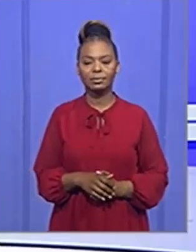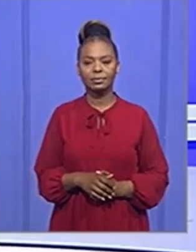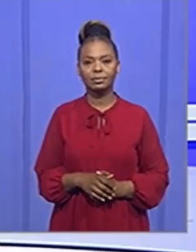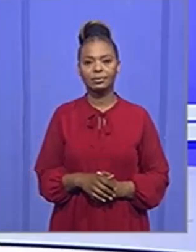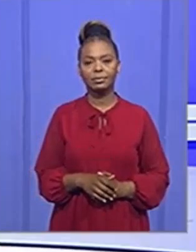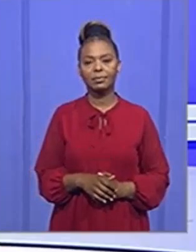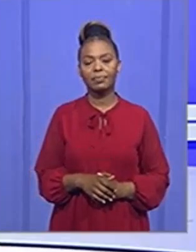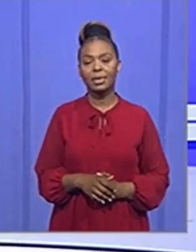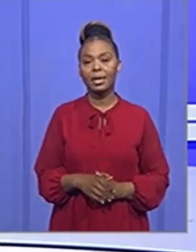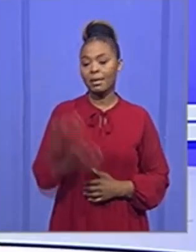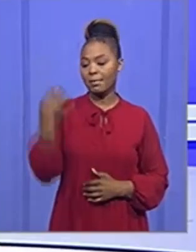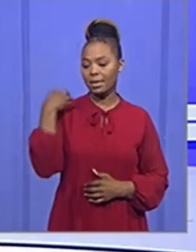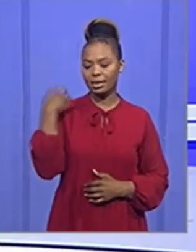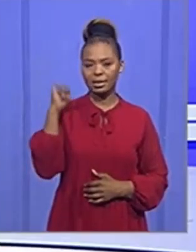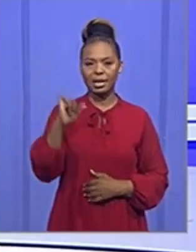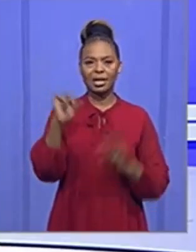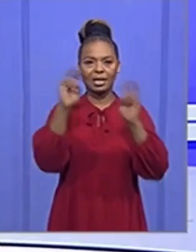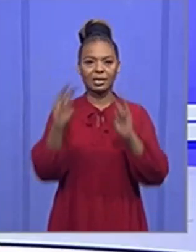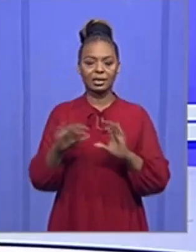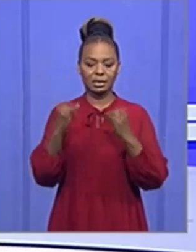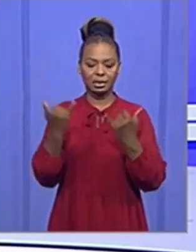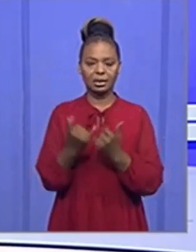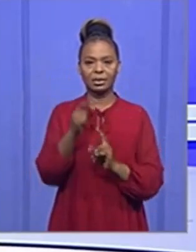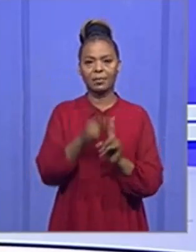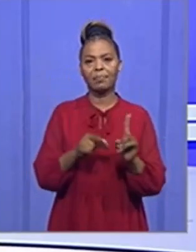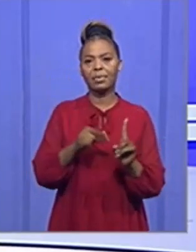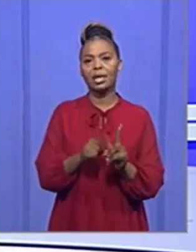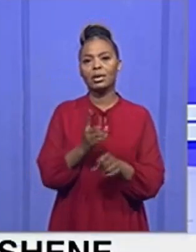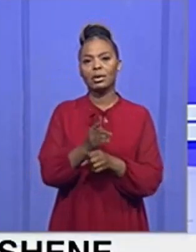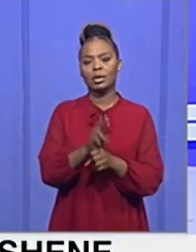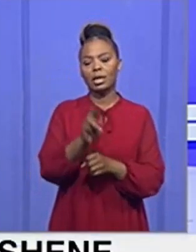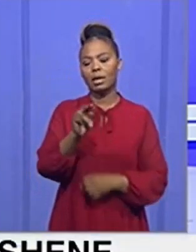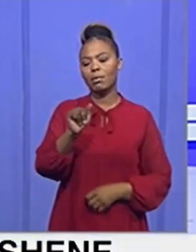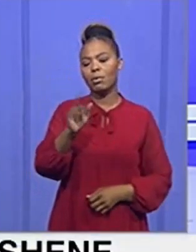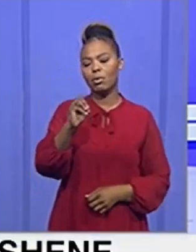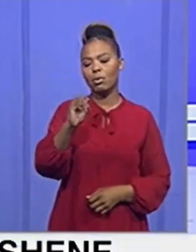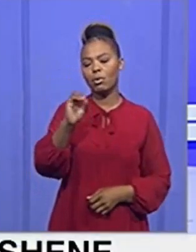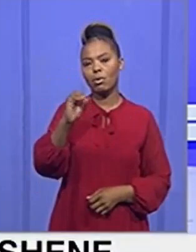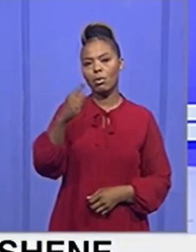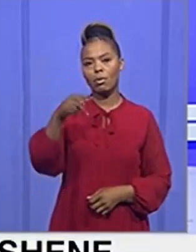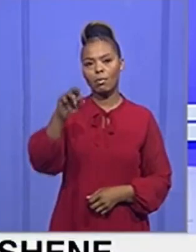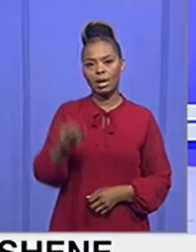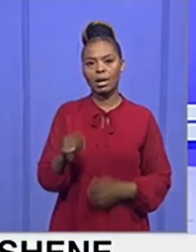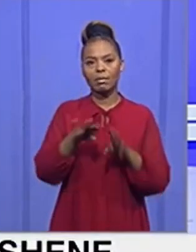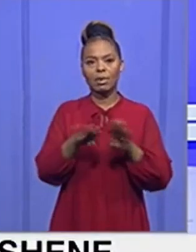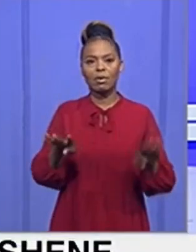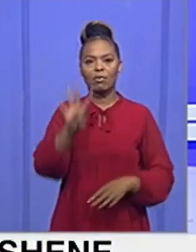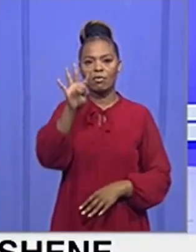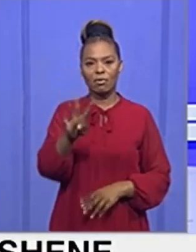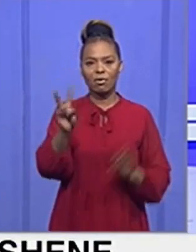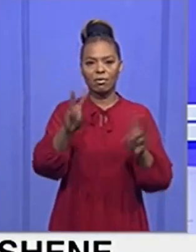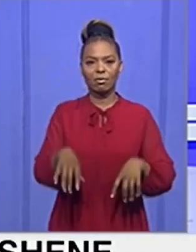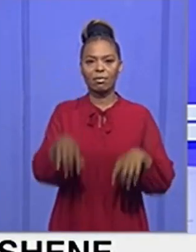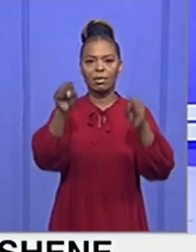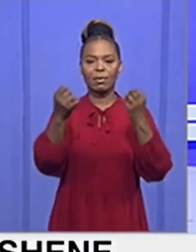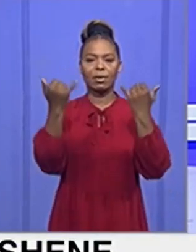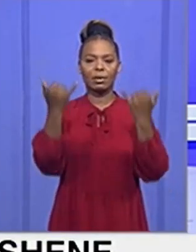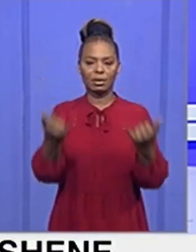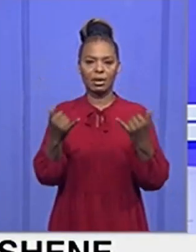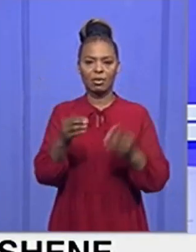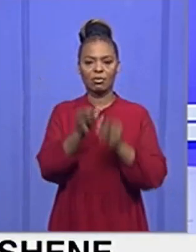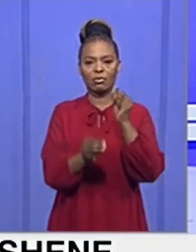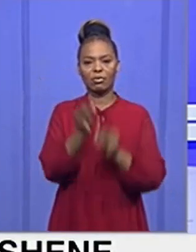Letona la motlaka sengaka go sientsho ra mogopa le re motla le re Eskom e kentse tshebetso mo gahlelo wa bone wa kimolo ya motlaka se hore gone o lukisa station